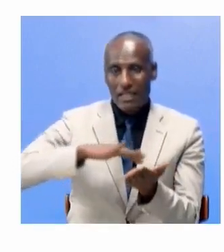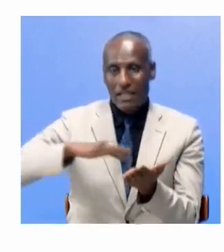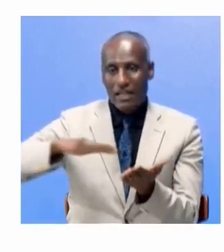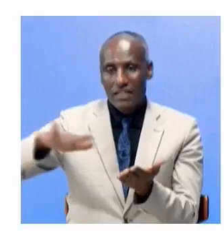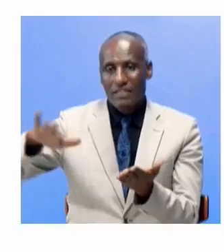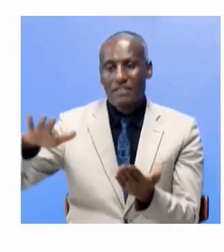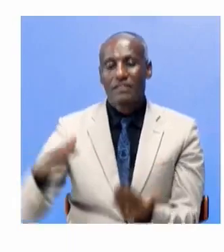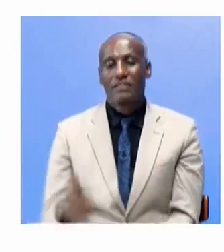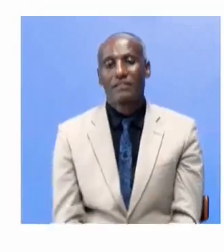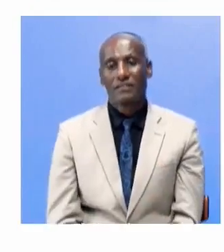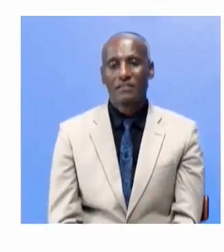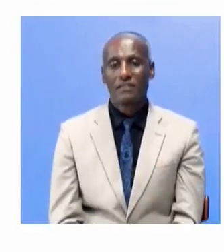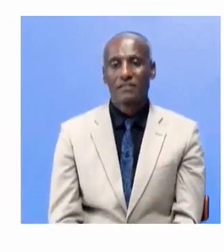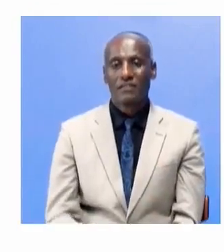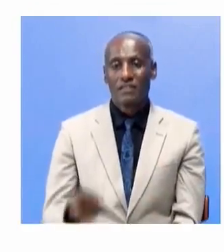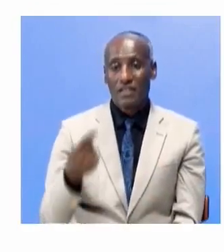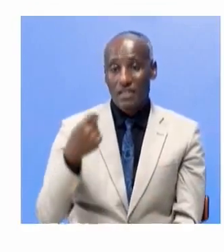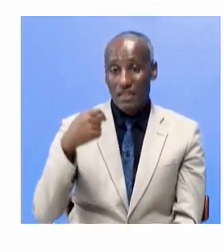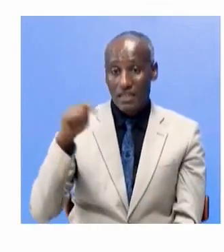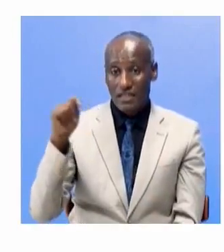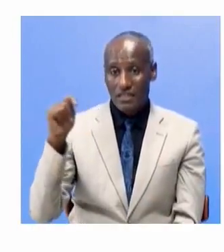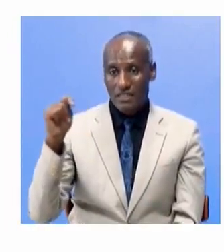Rewrite this